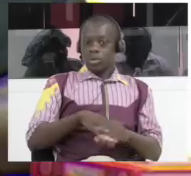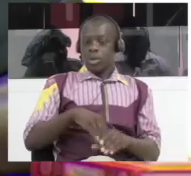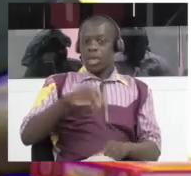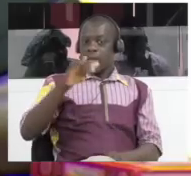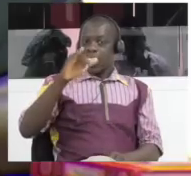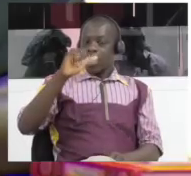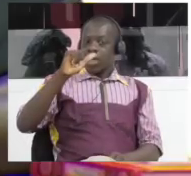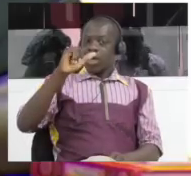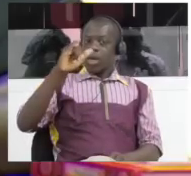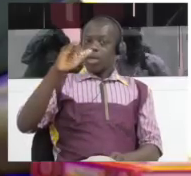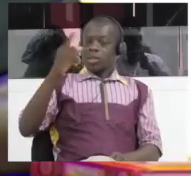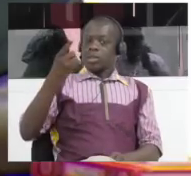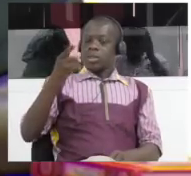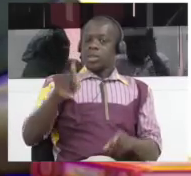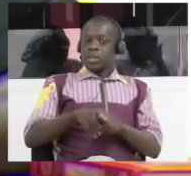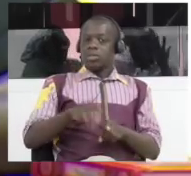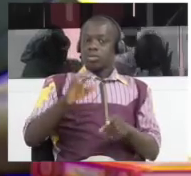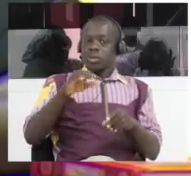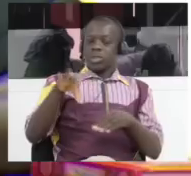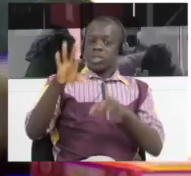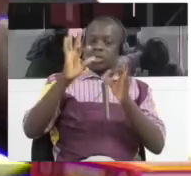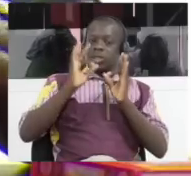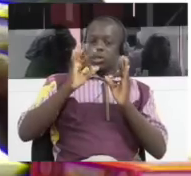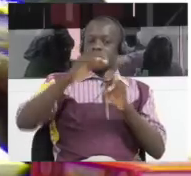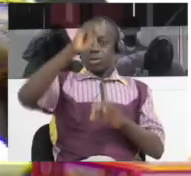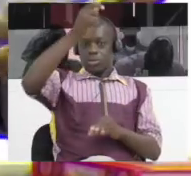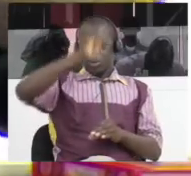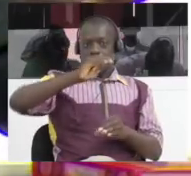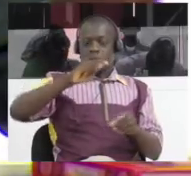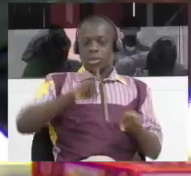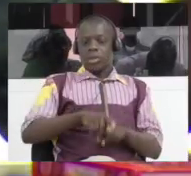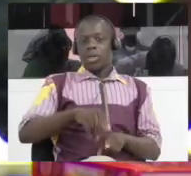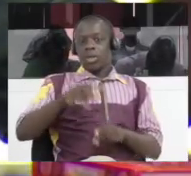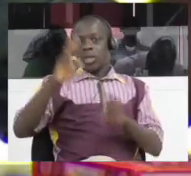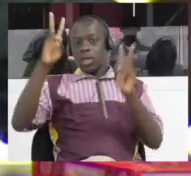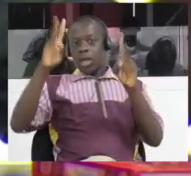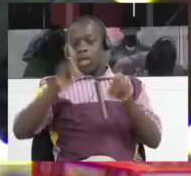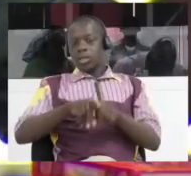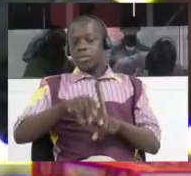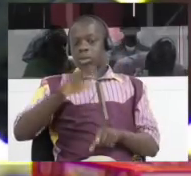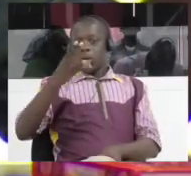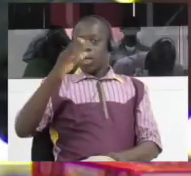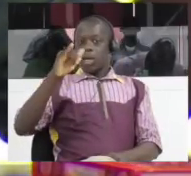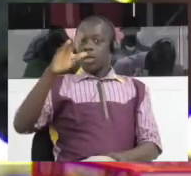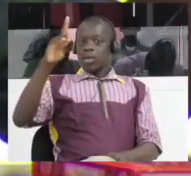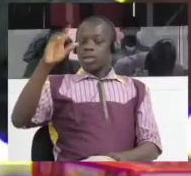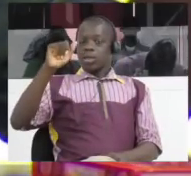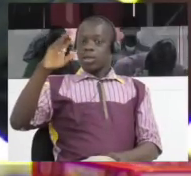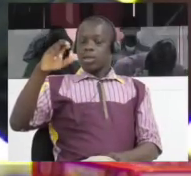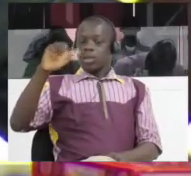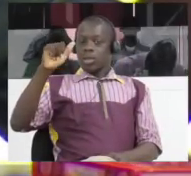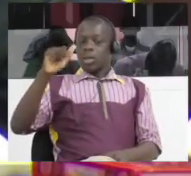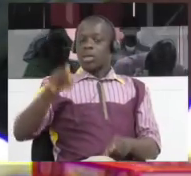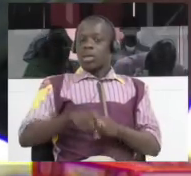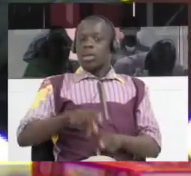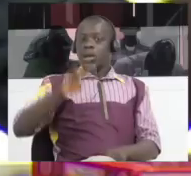AIG Chongan and others, were taken to the police. Yaya Jame, Sadibo Haidara, if I can remember,